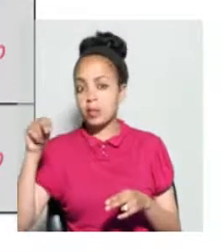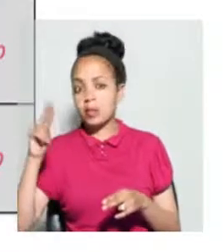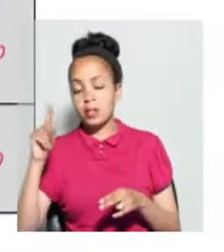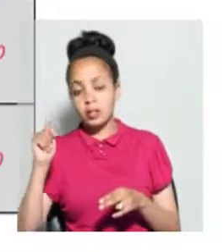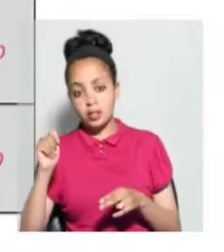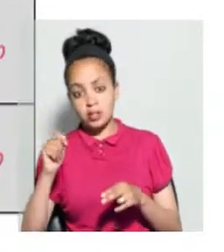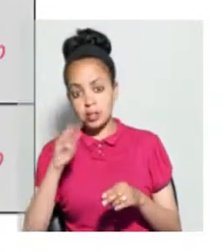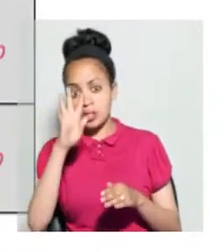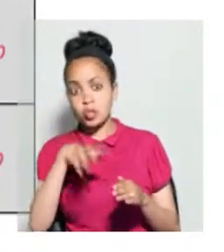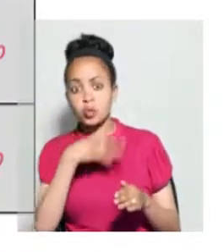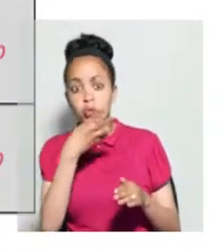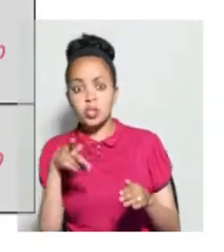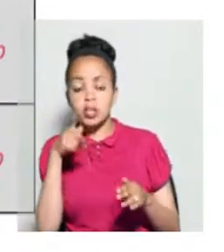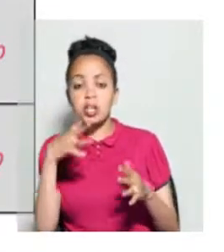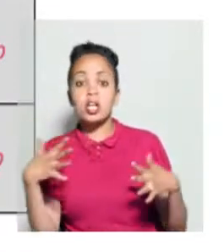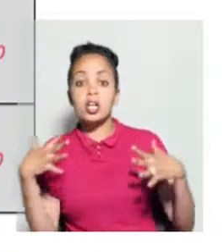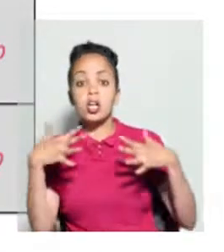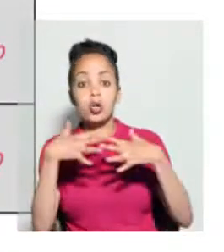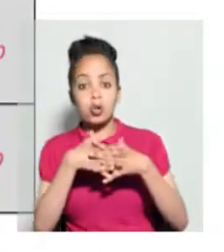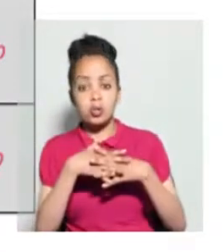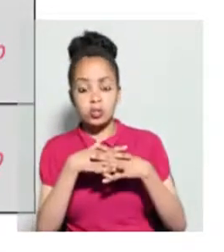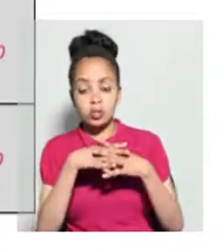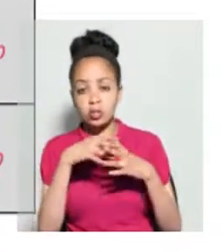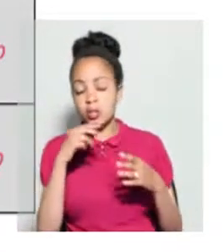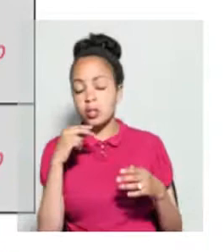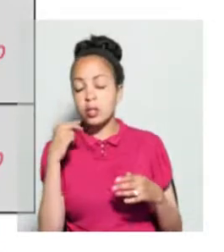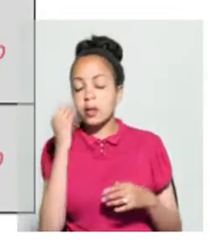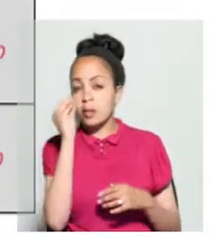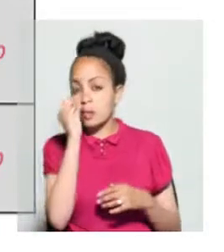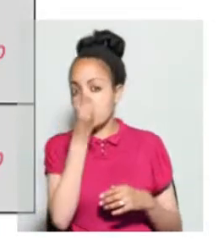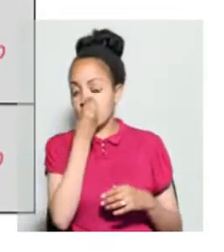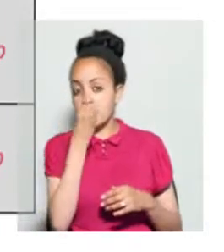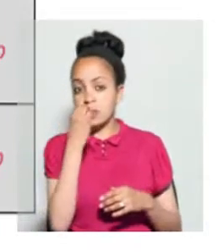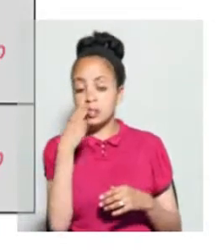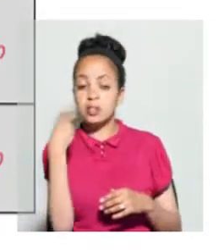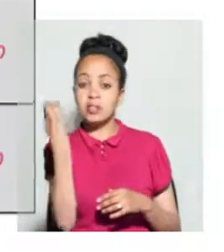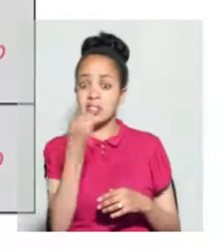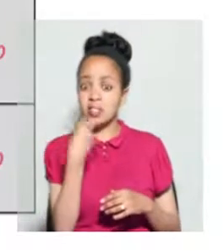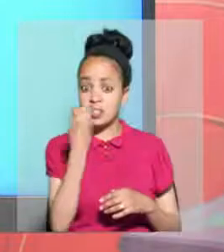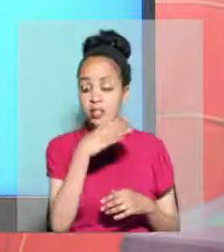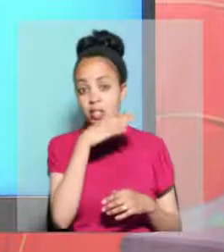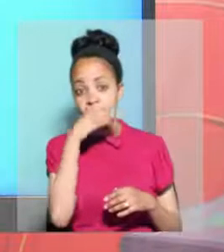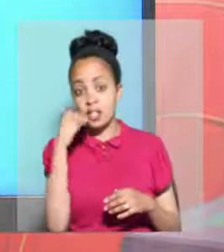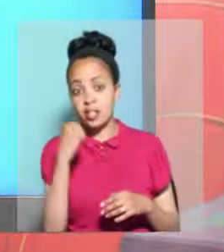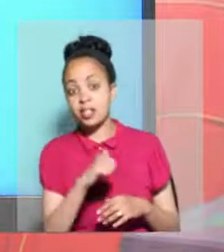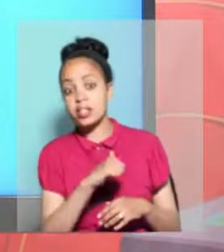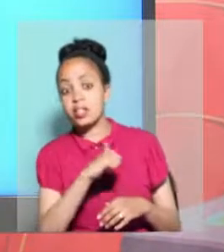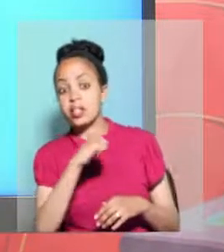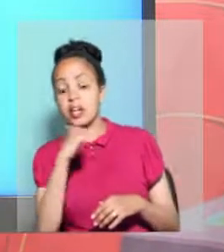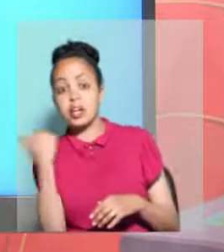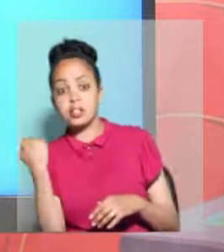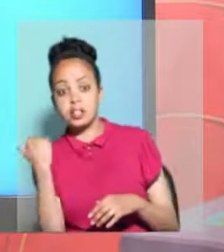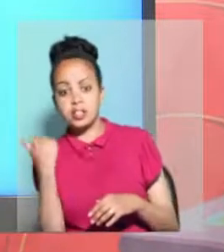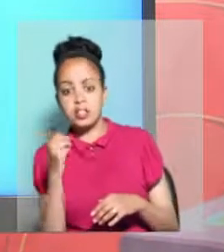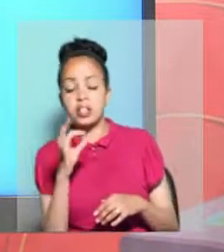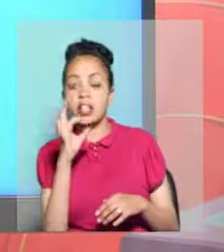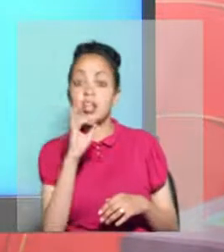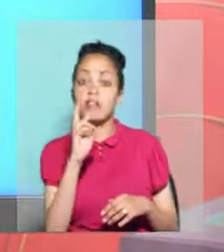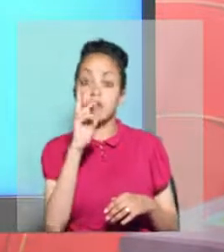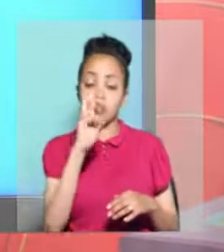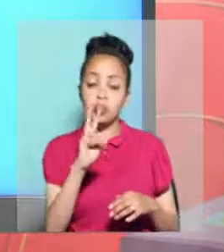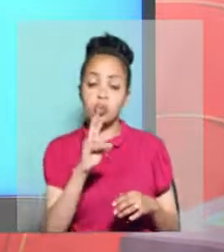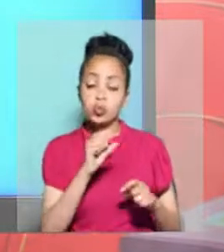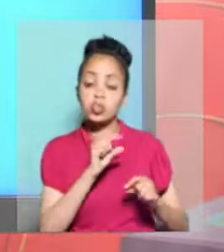Mendel crossed homozygous purple flower with its recessive. He predicted F2